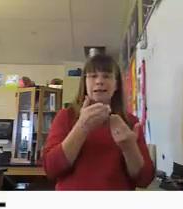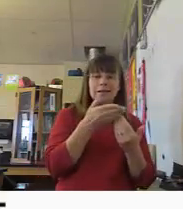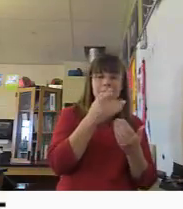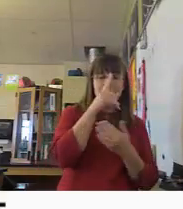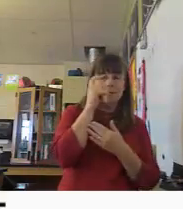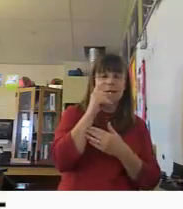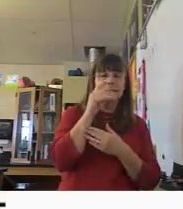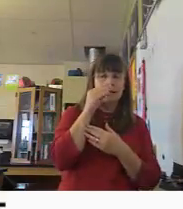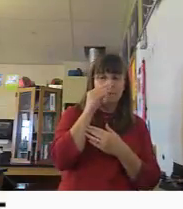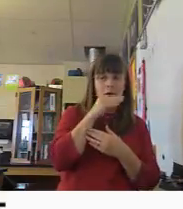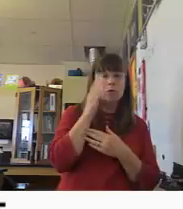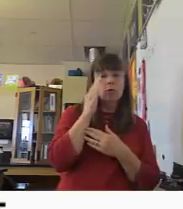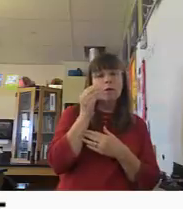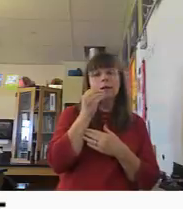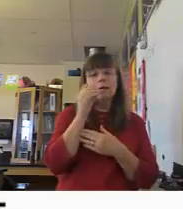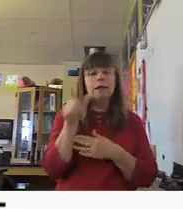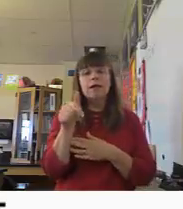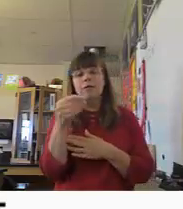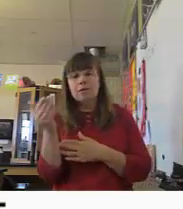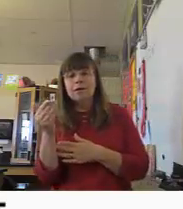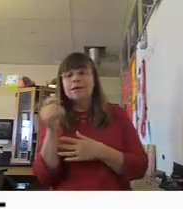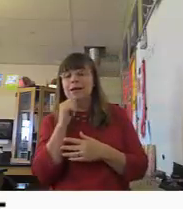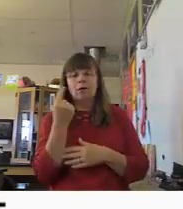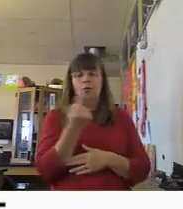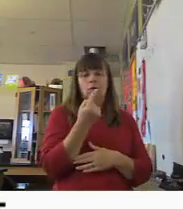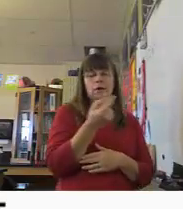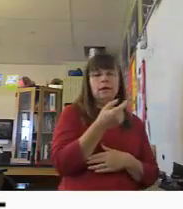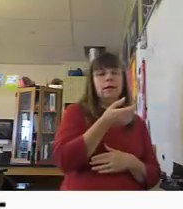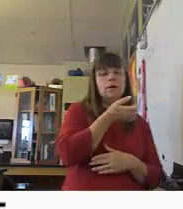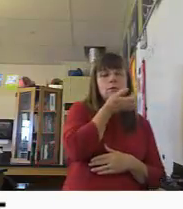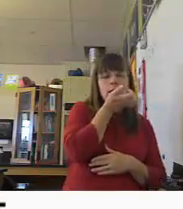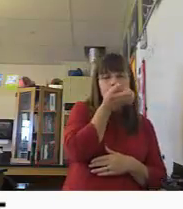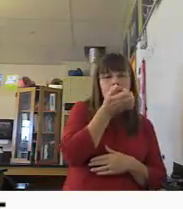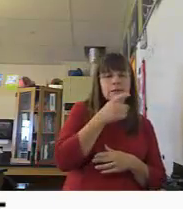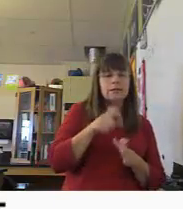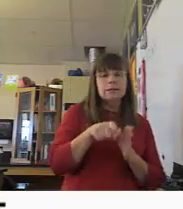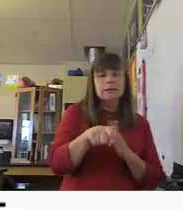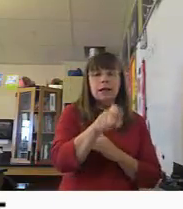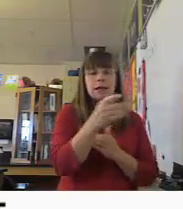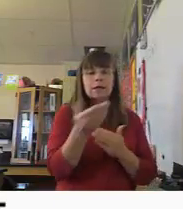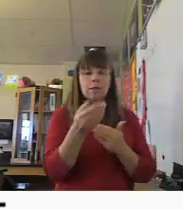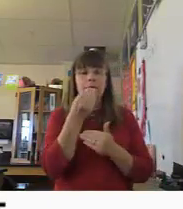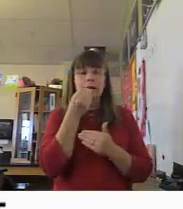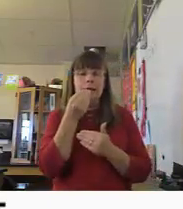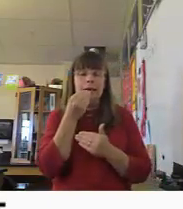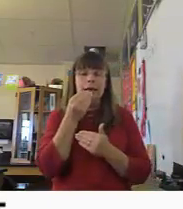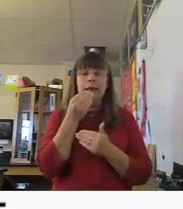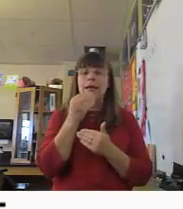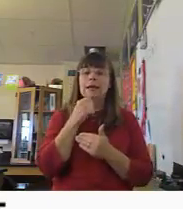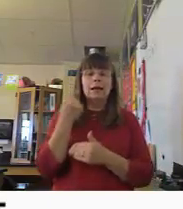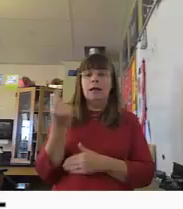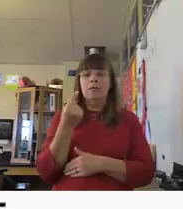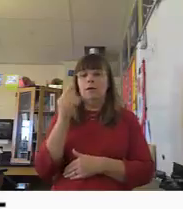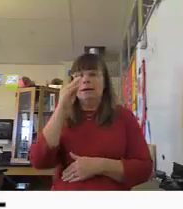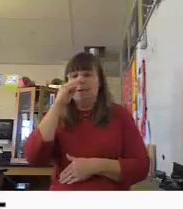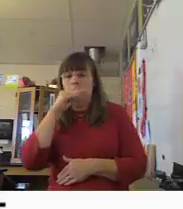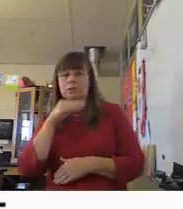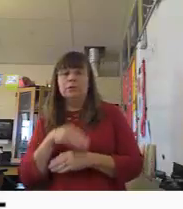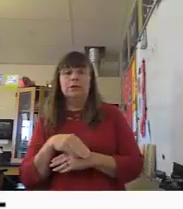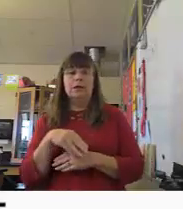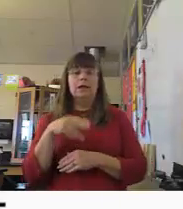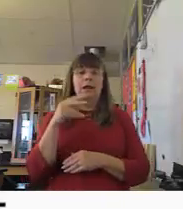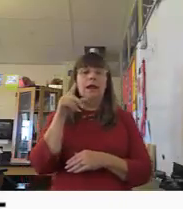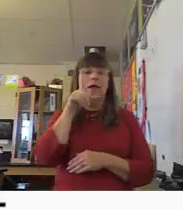is probably eating other things besides the grass, the snake is probably eating other things besides just mice, and the hawk